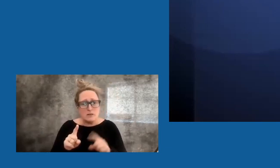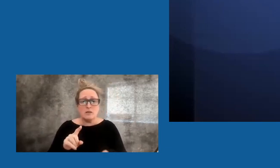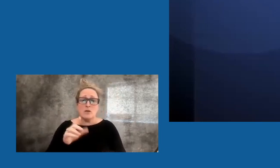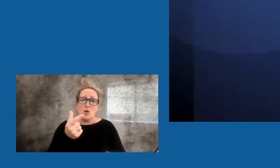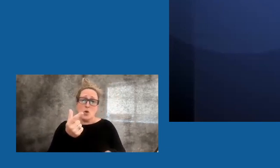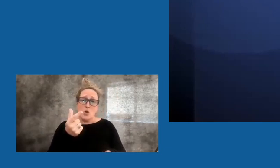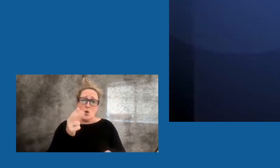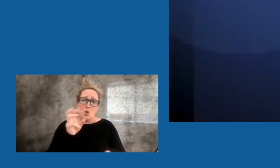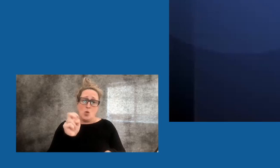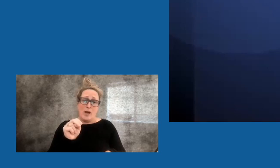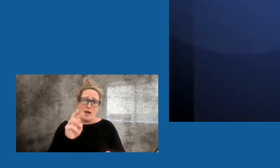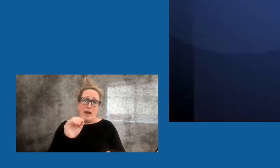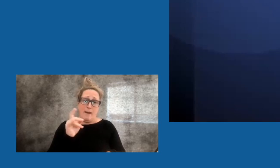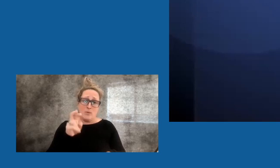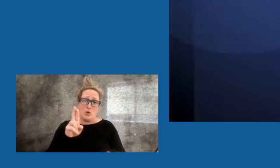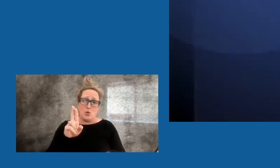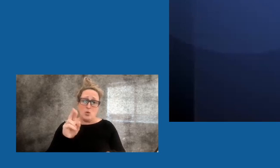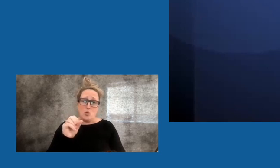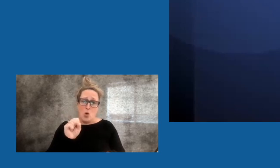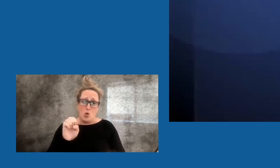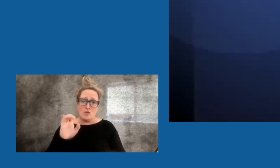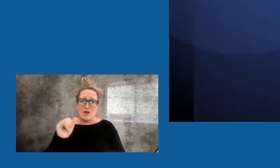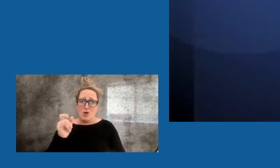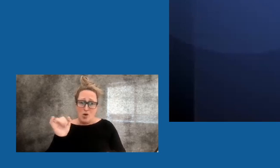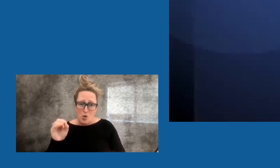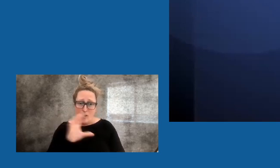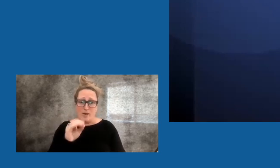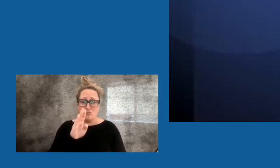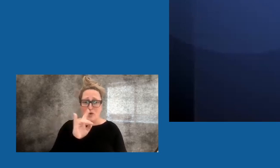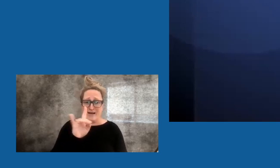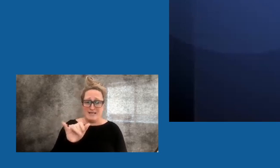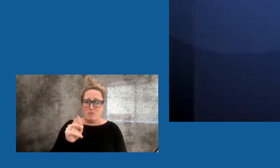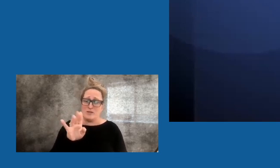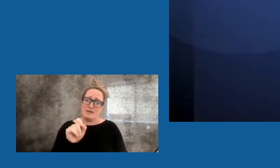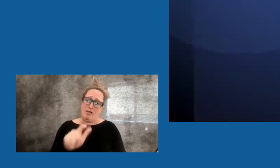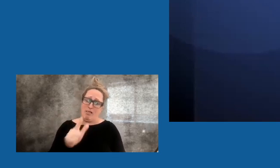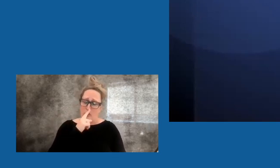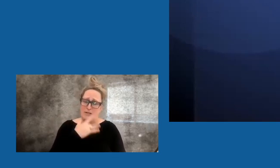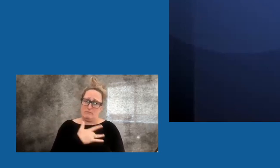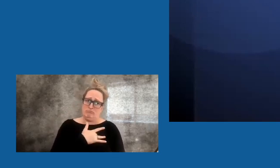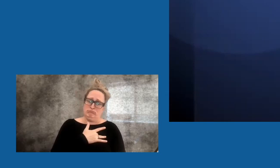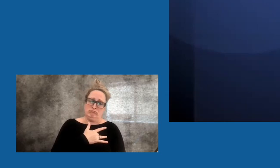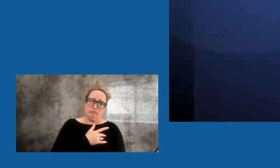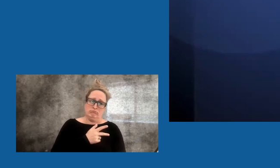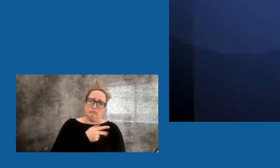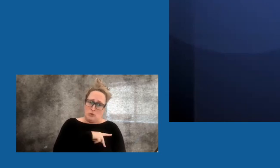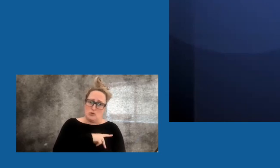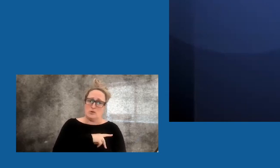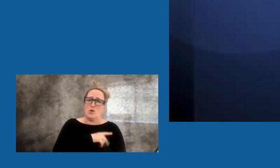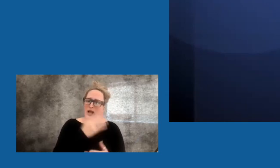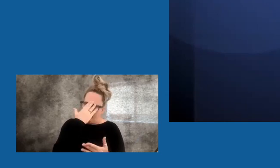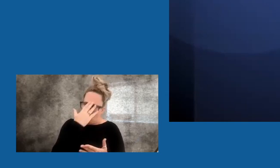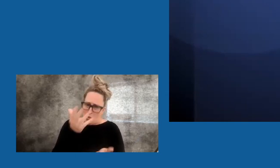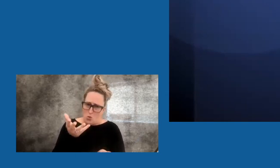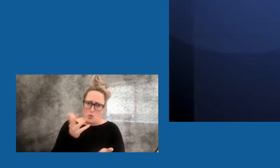Gwen Rose Araujo and Brandon Martell are very personal to both Gwen and I. We have personal connections. And I've said in many,